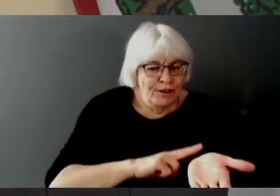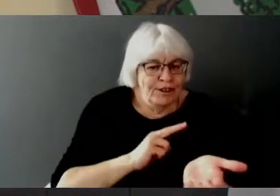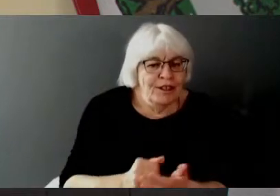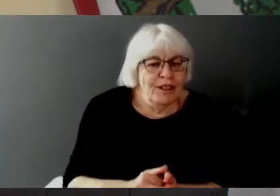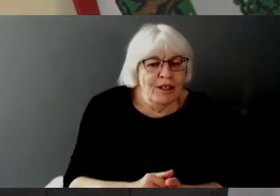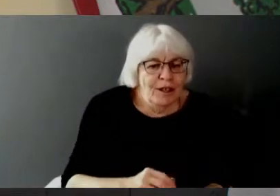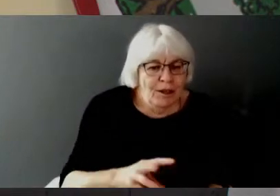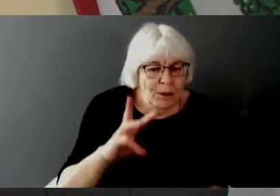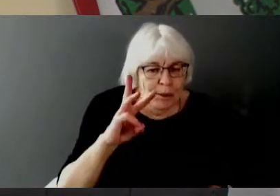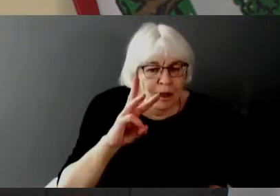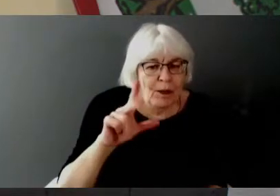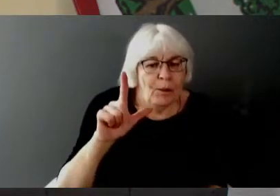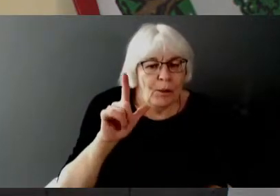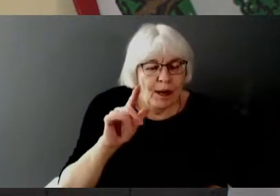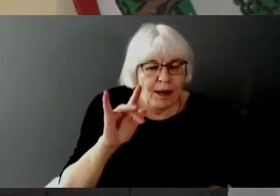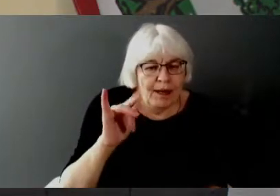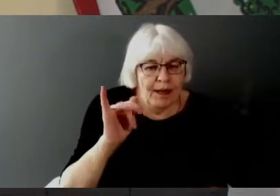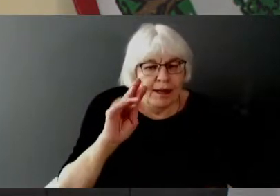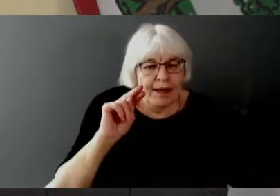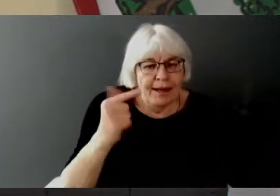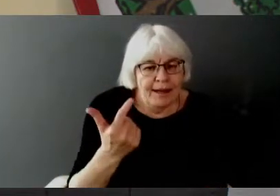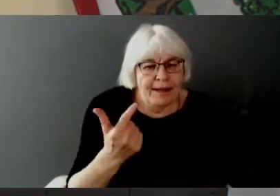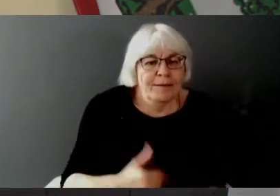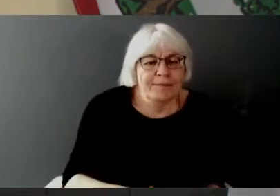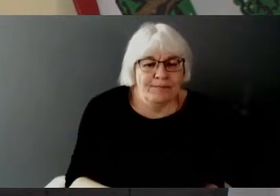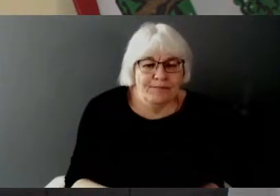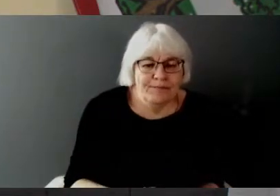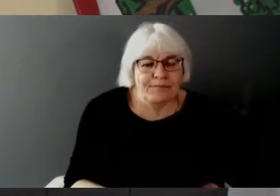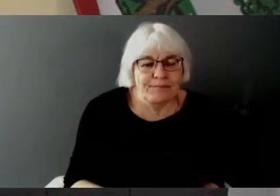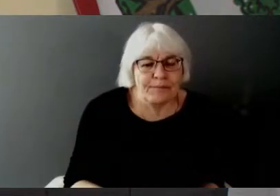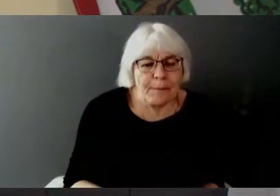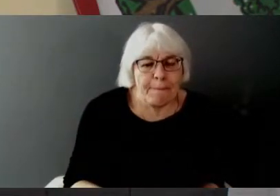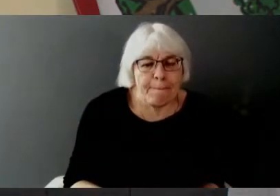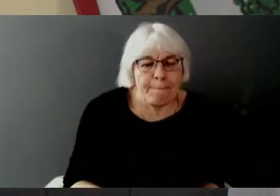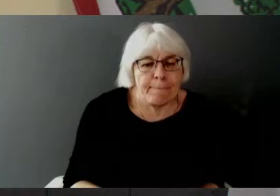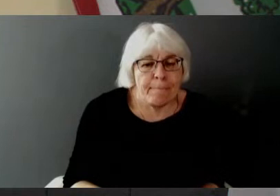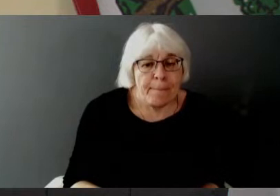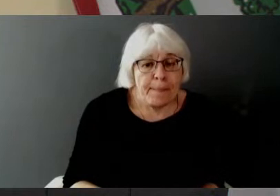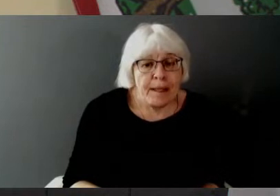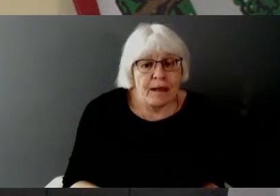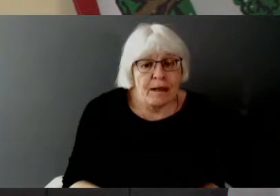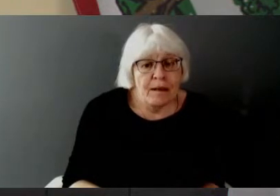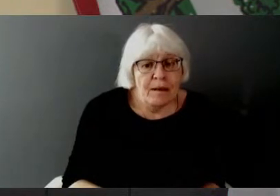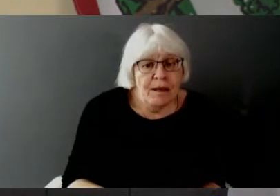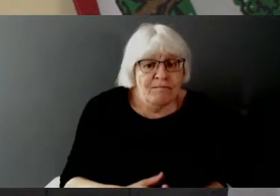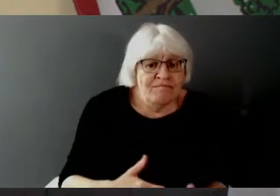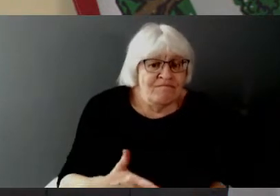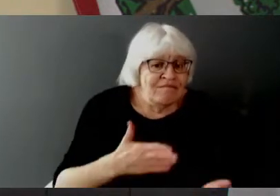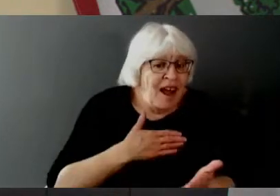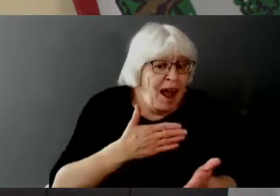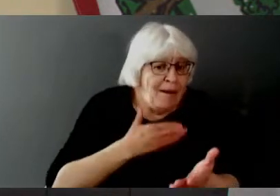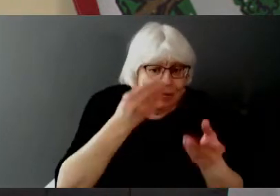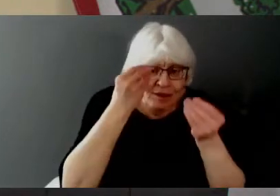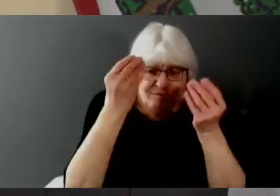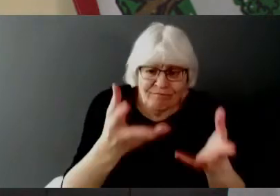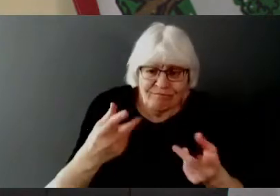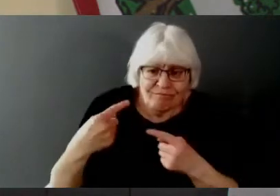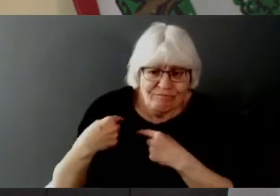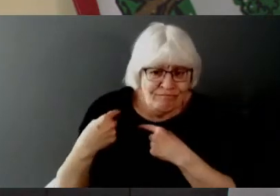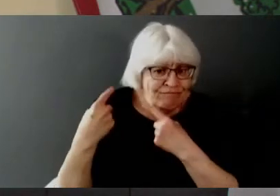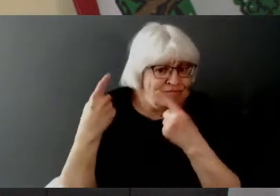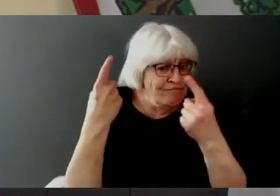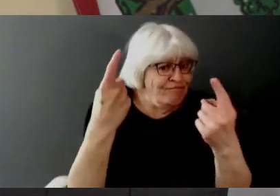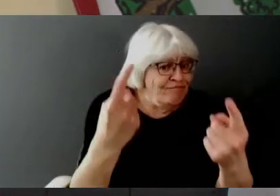Just to begin, I'm very pleased to see that we haven't seen a spike in cases over the last number of